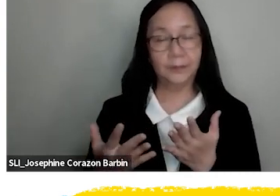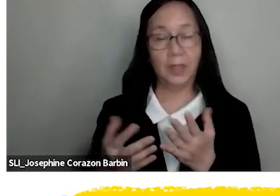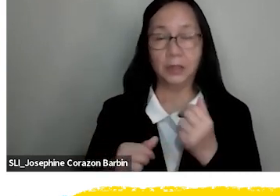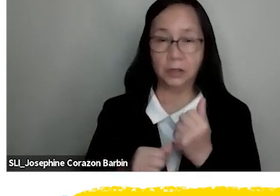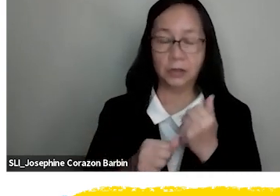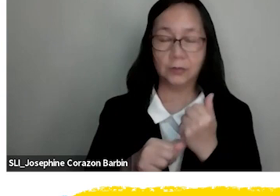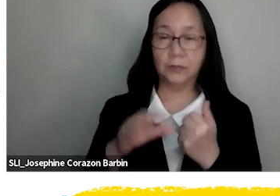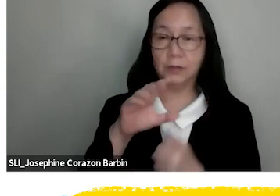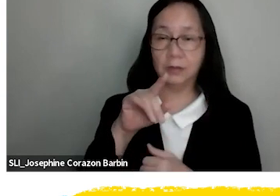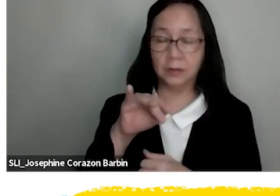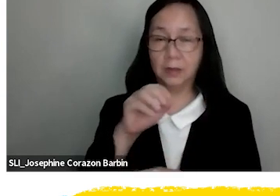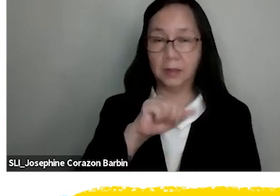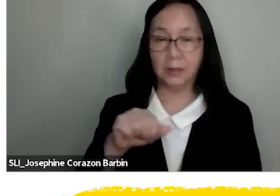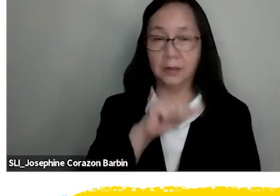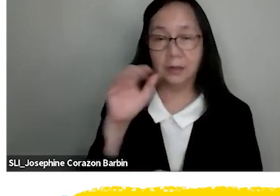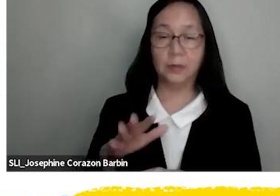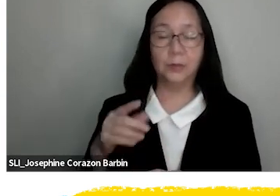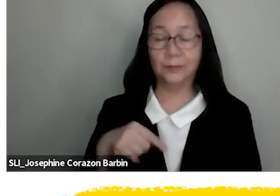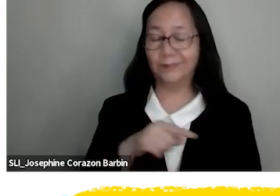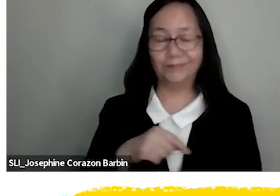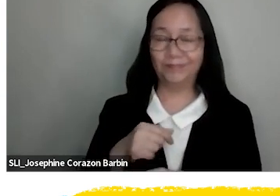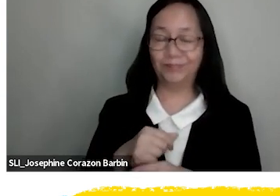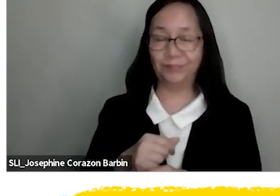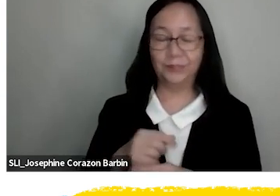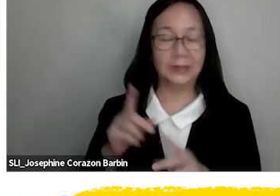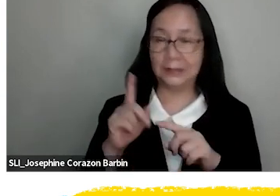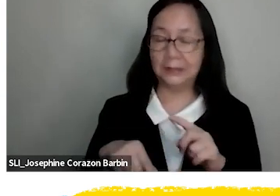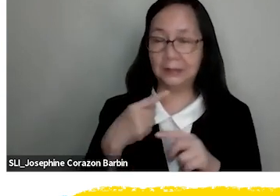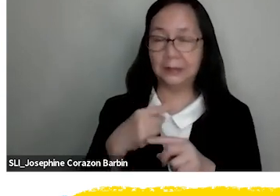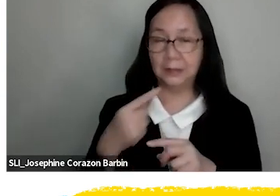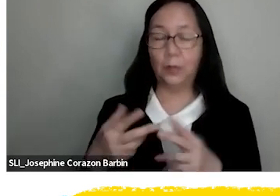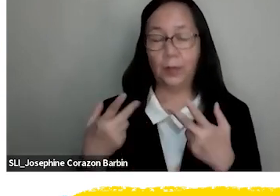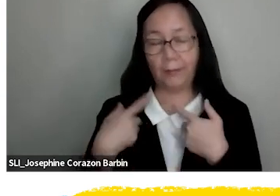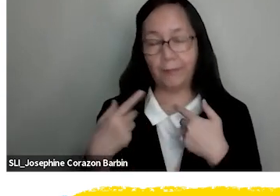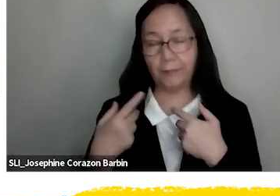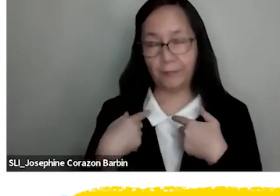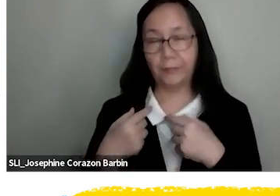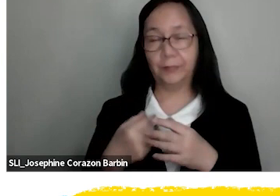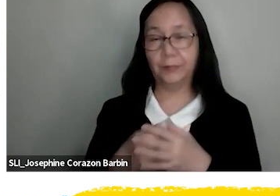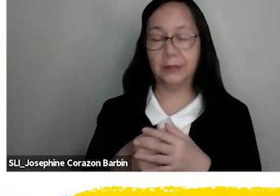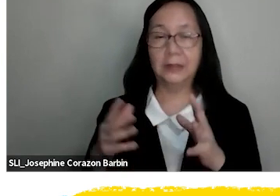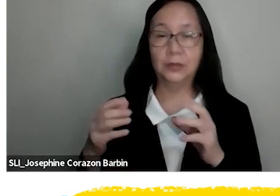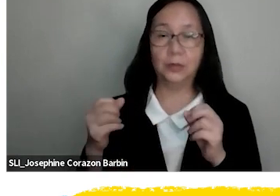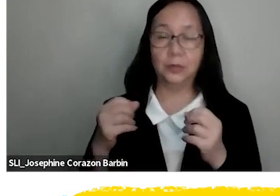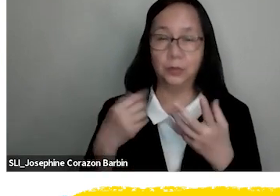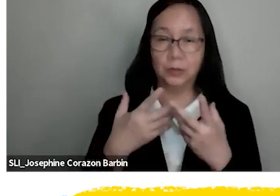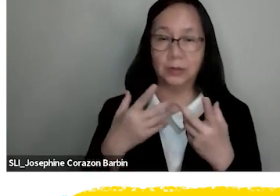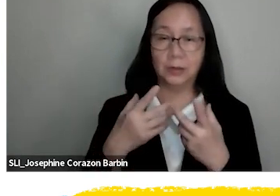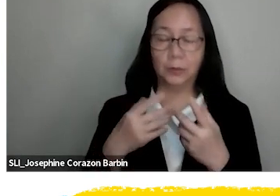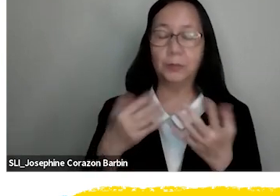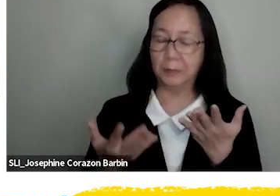assistance of CSC Asia, we cannot say that we have consult the ASEAN children. We may